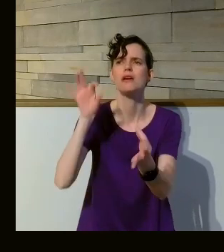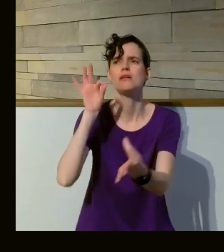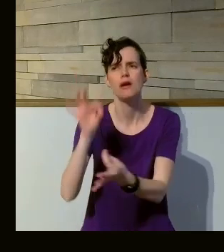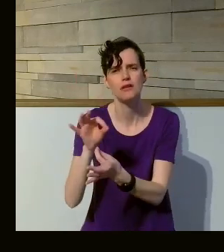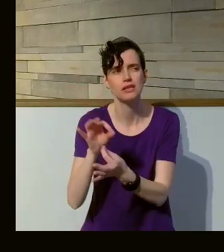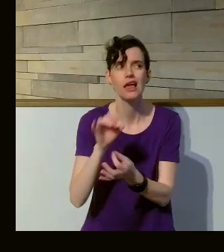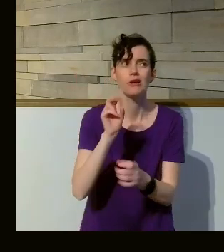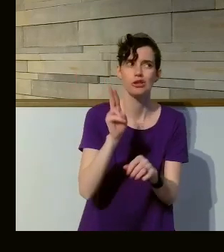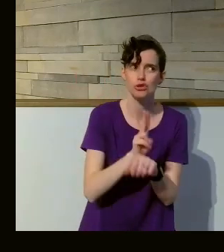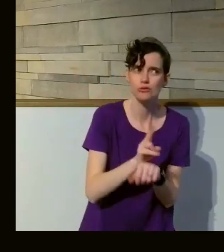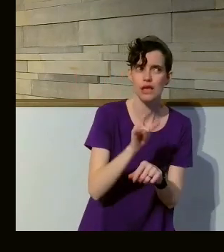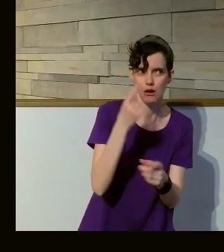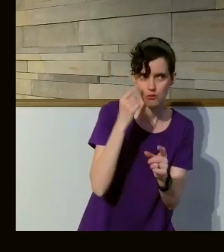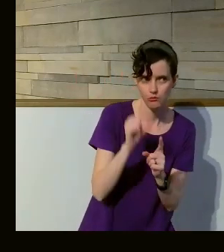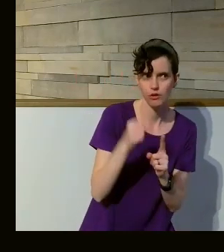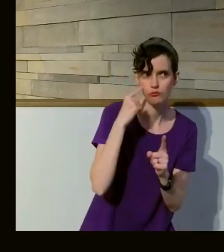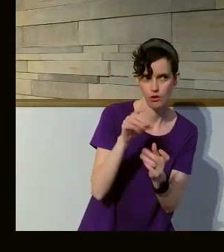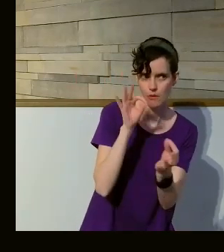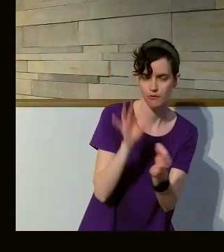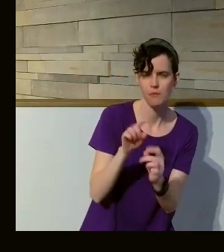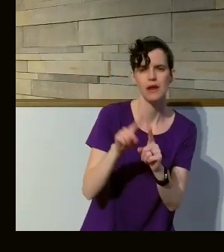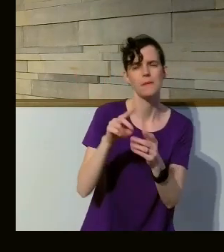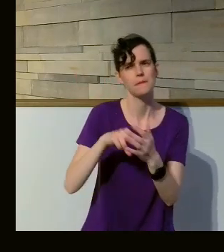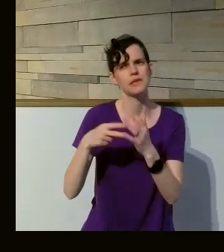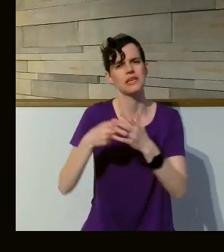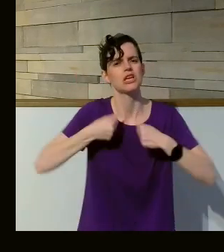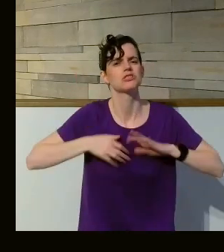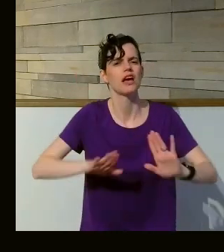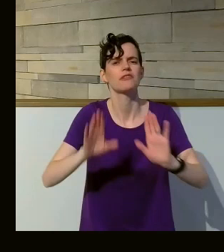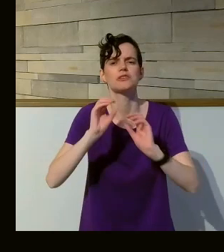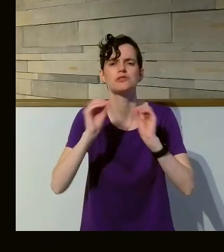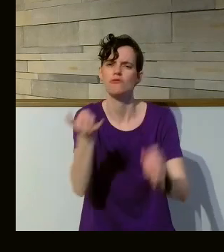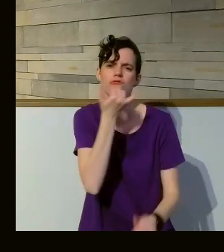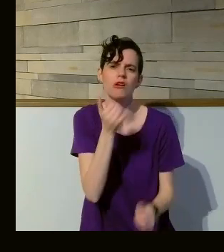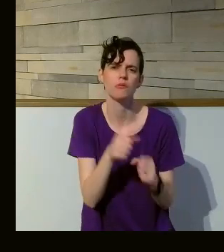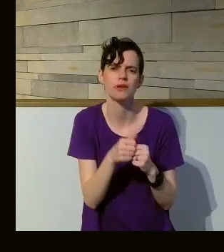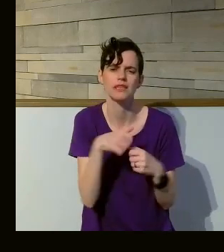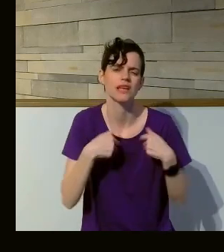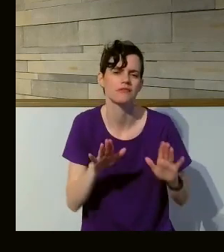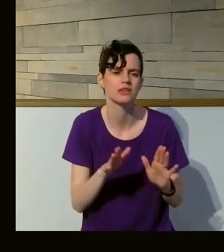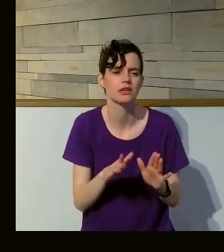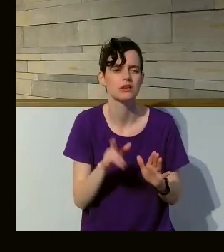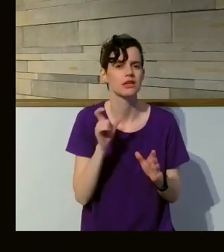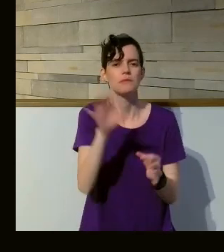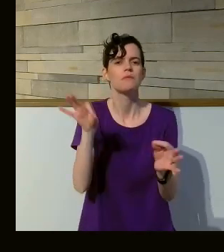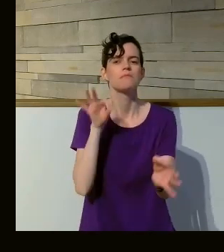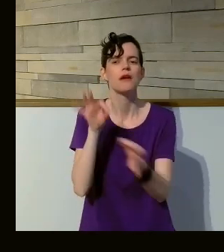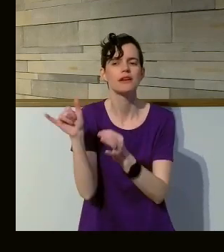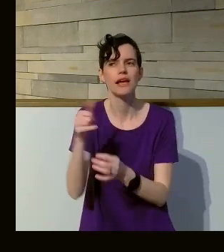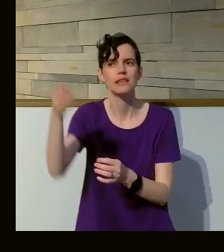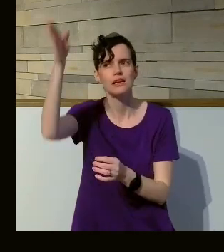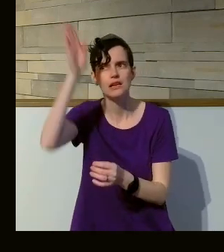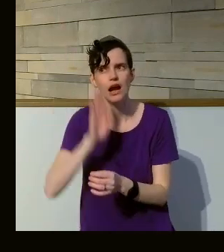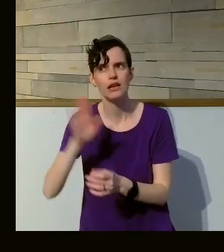is used in the Old Testament to describe sacrifices that were without blemish. Be perfect as the Lord your God is